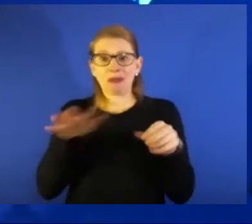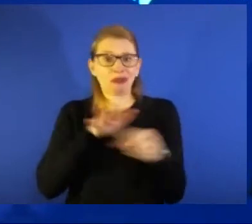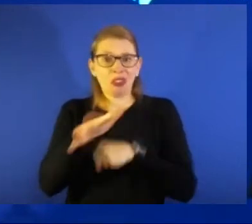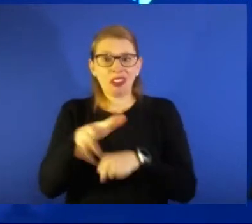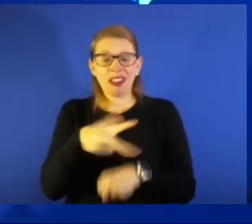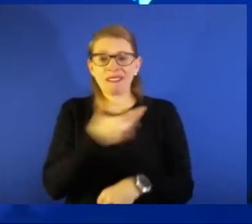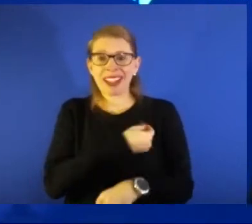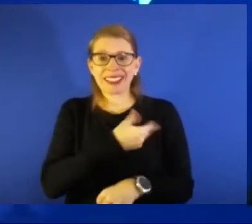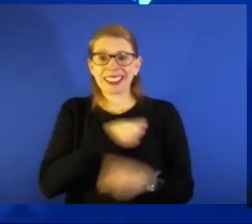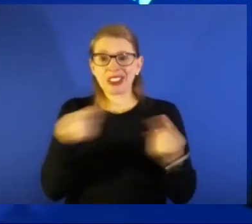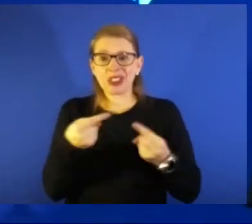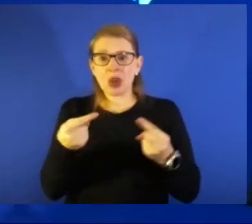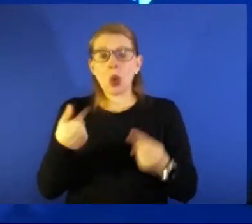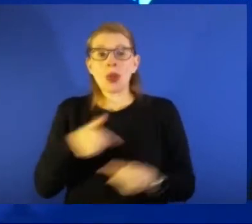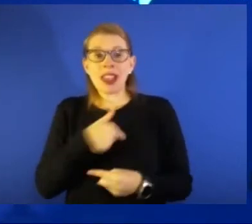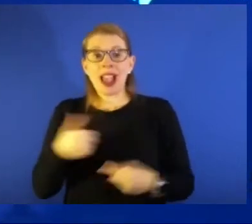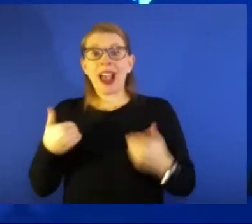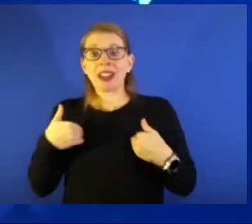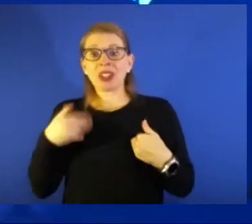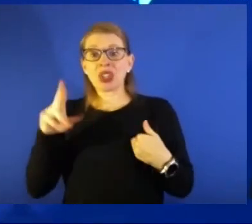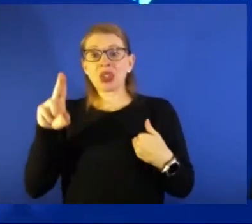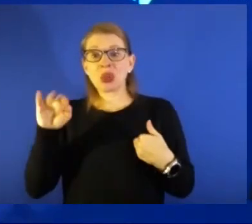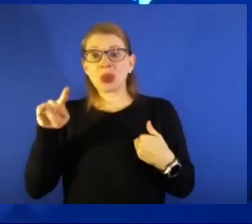We have units full of COVID.